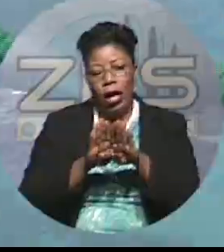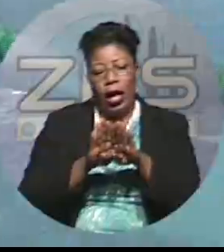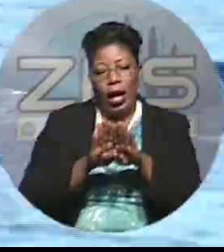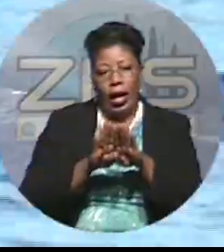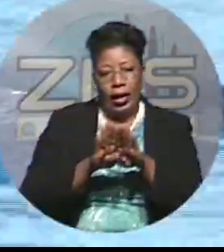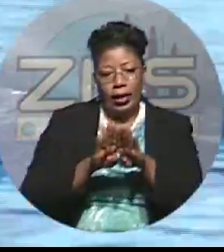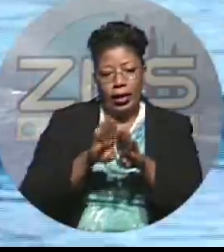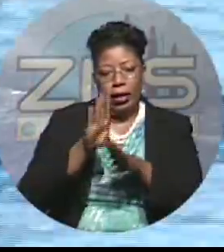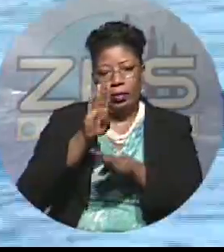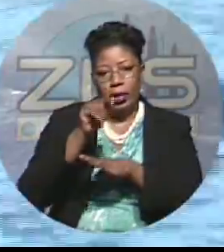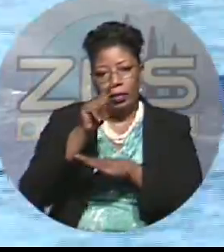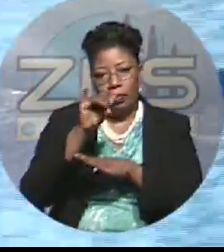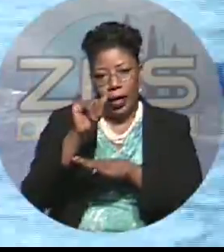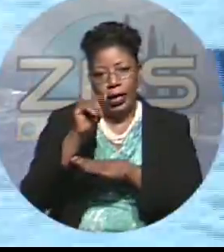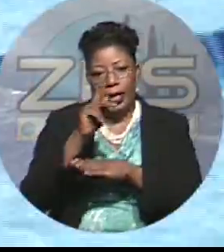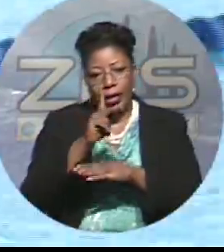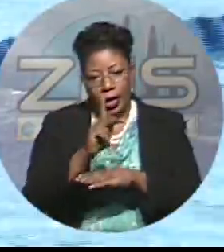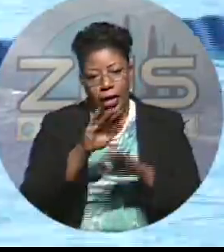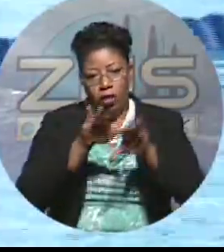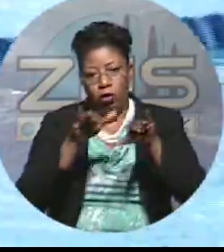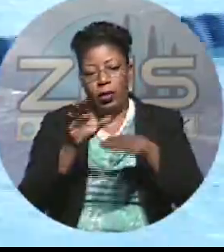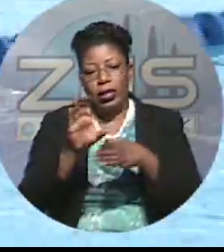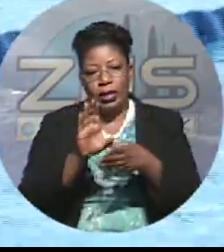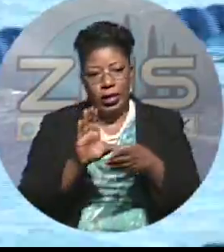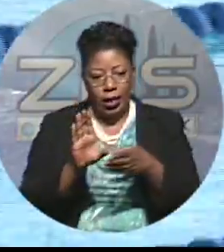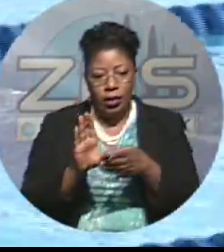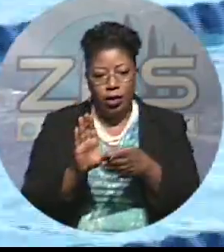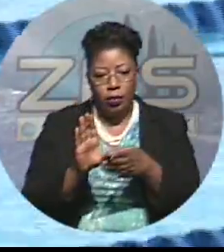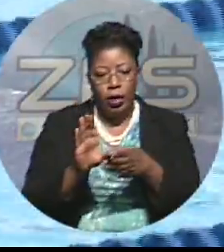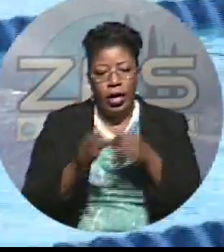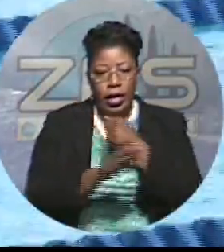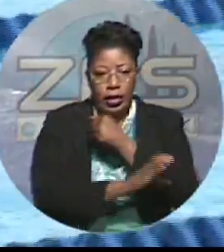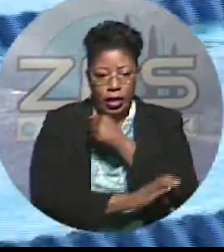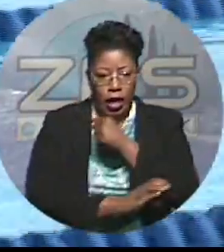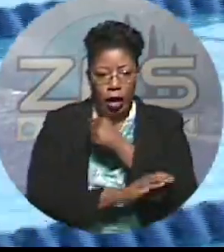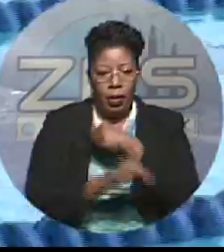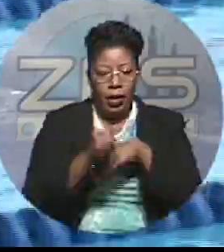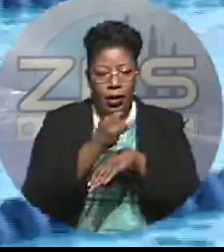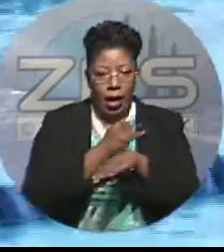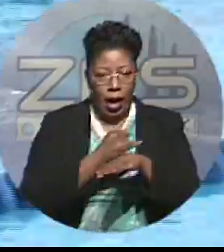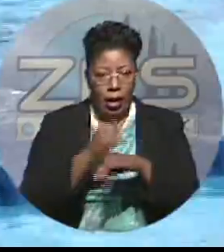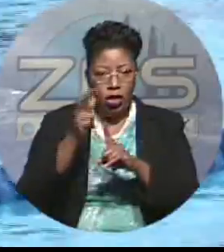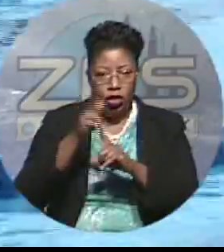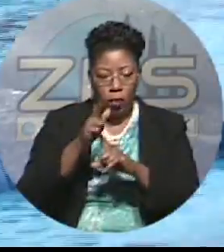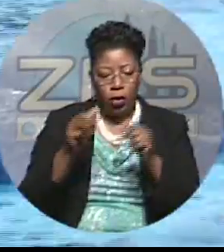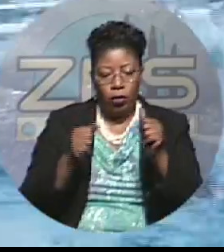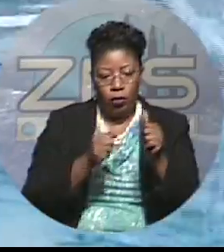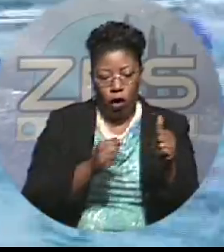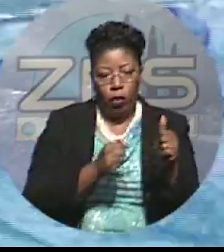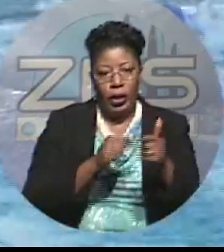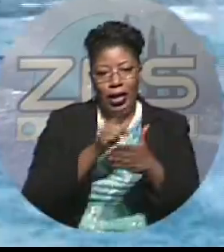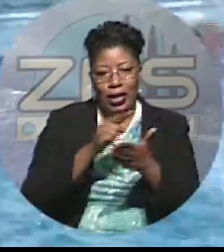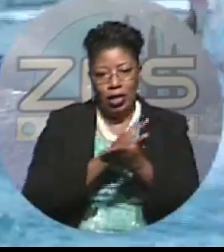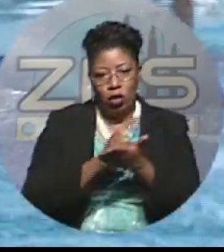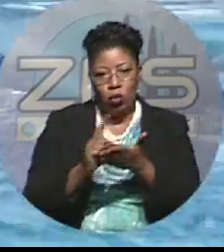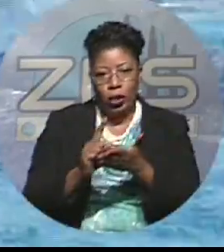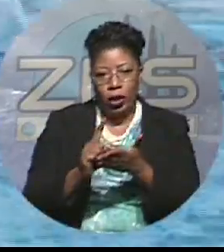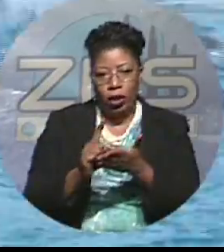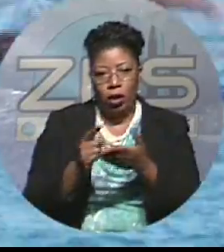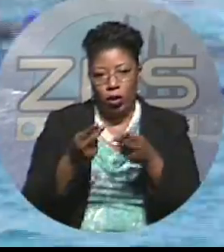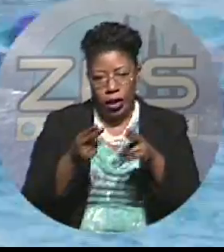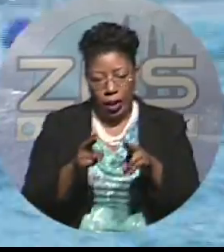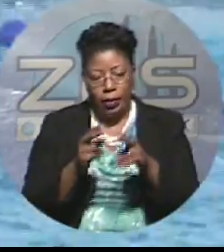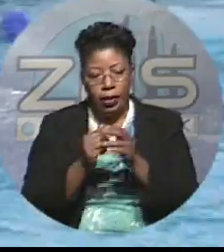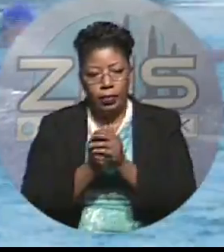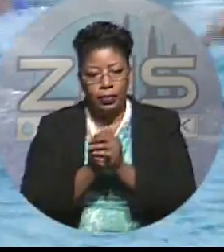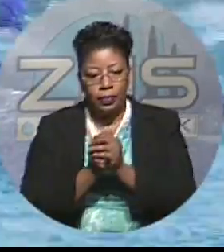Aquatic Centre, but there's no rest for the weary as the Caribbean Island Swimming Championships follow right behind this week. CISC is actually a